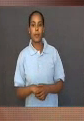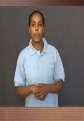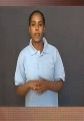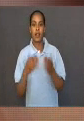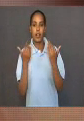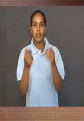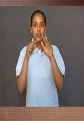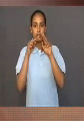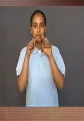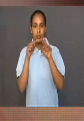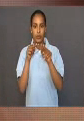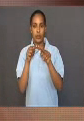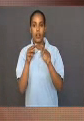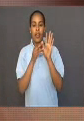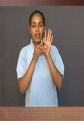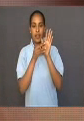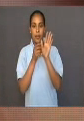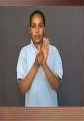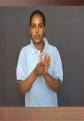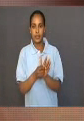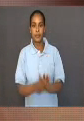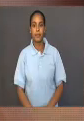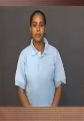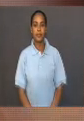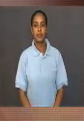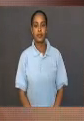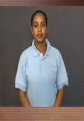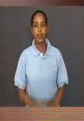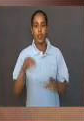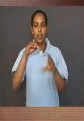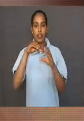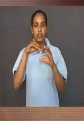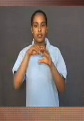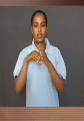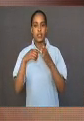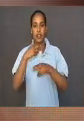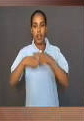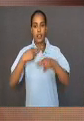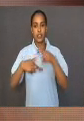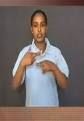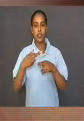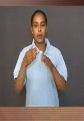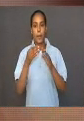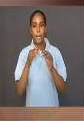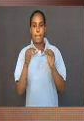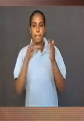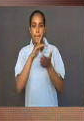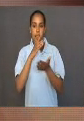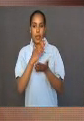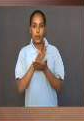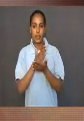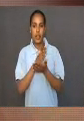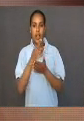Let us look at an example. In this reaction between